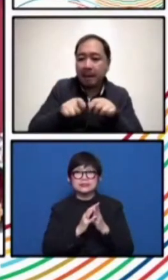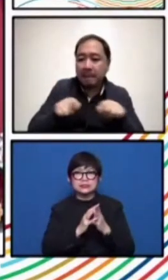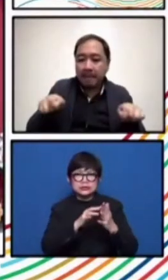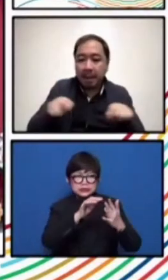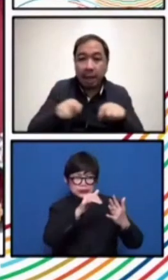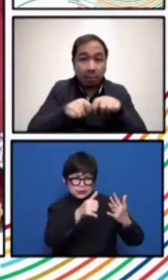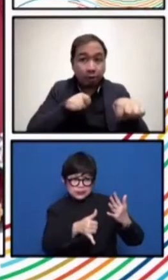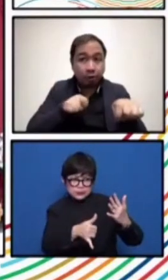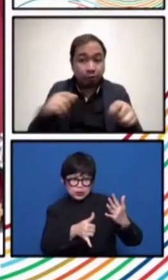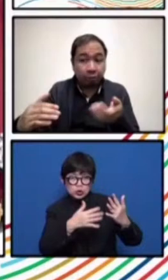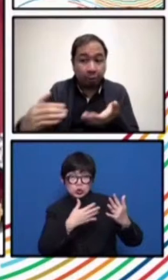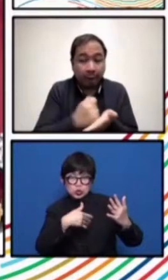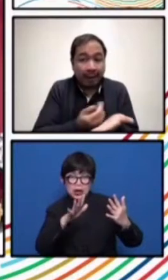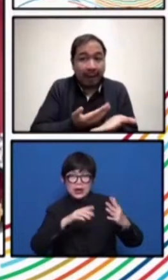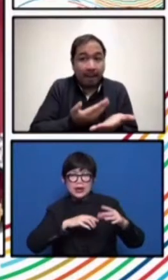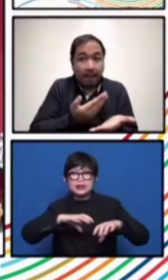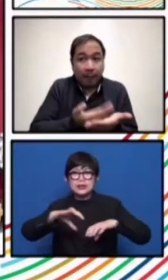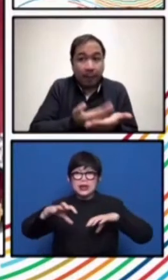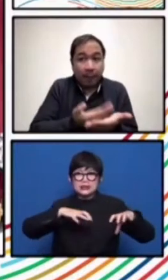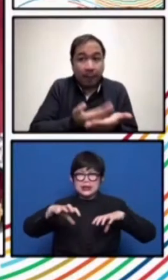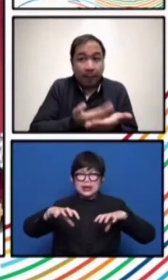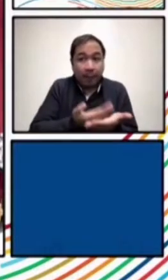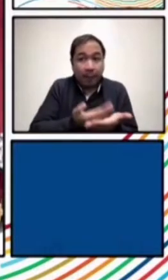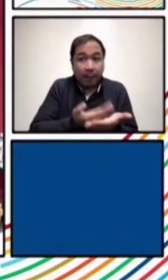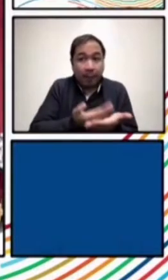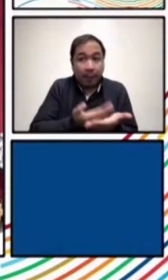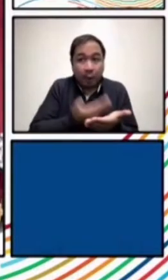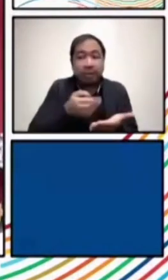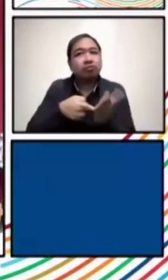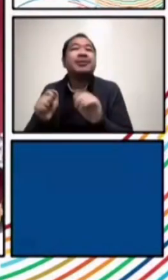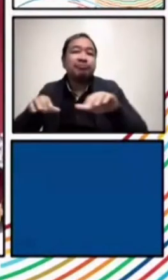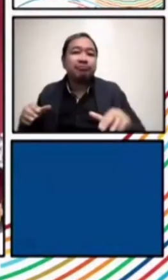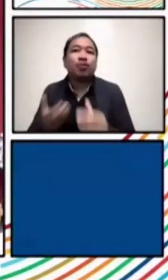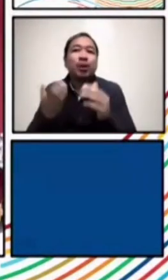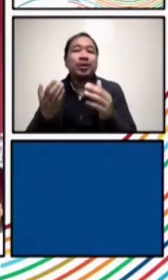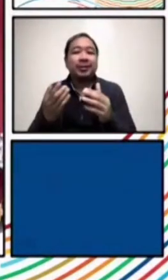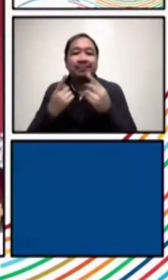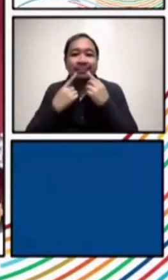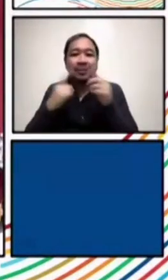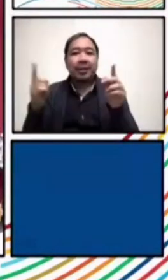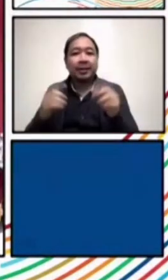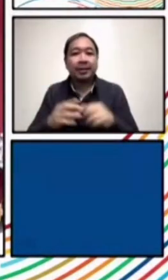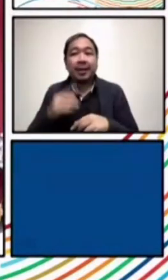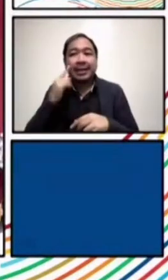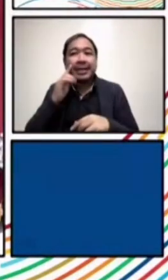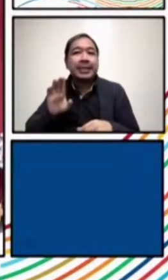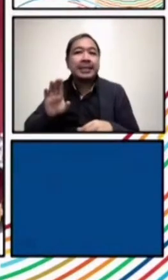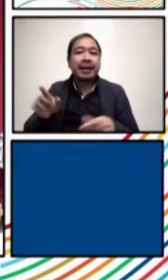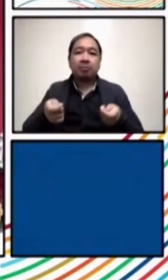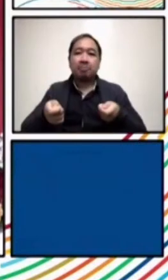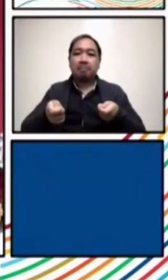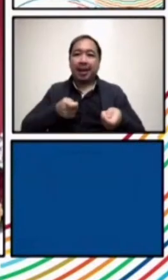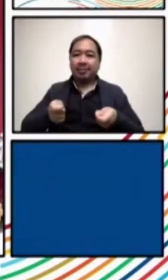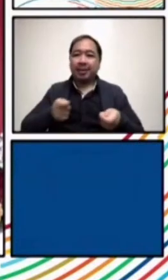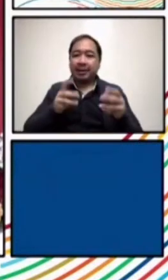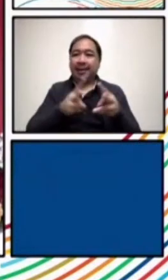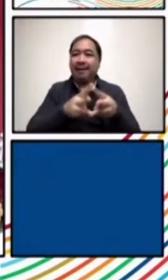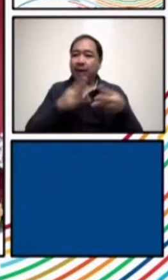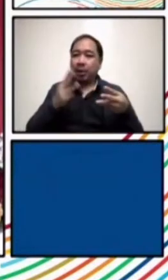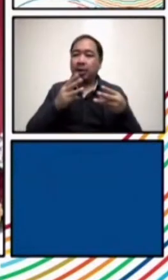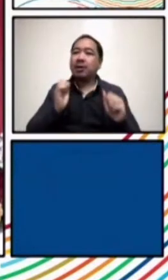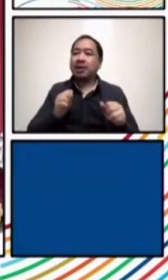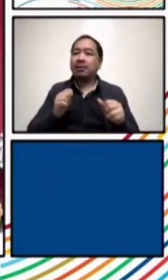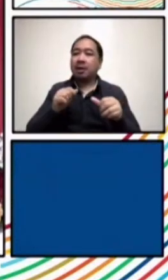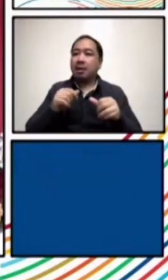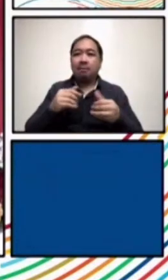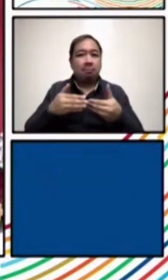data or focus on disability data in the resource based management framework and m e framework we can get things moving through this uh